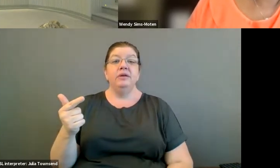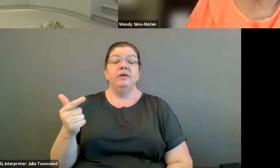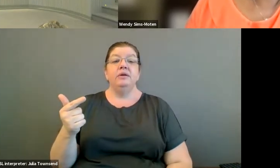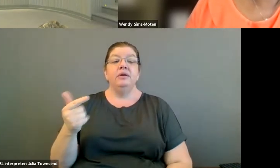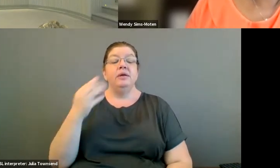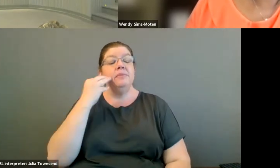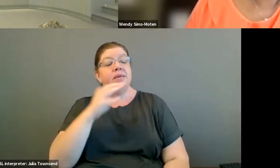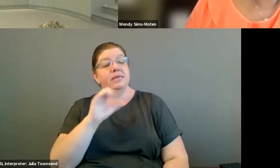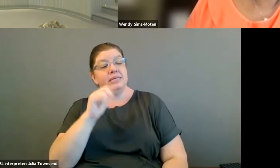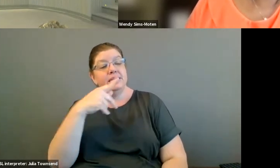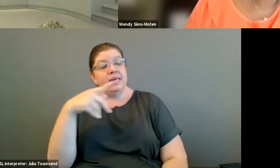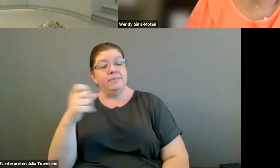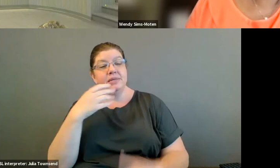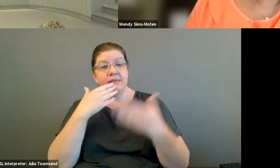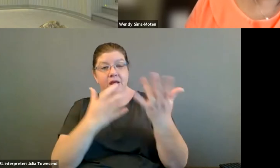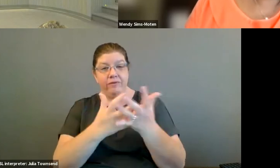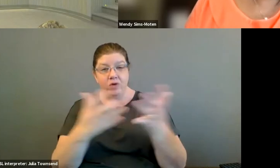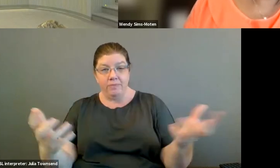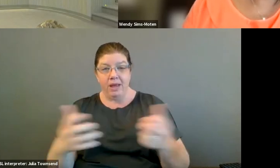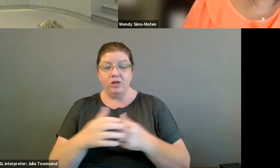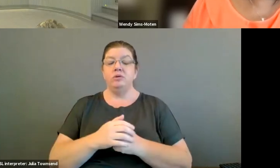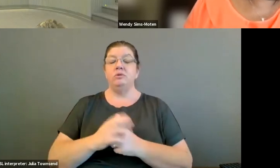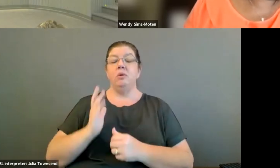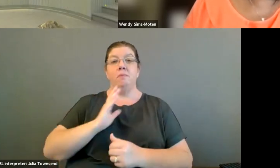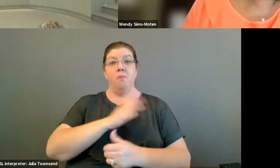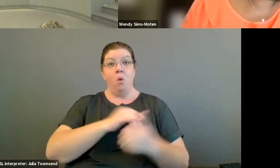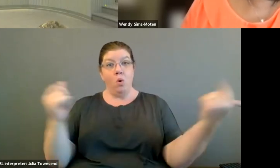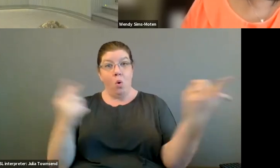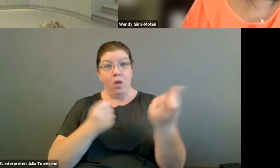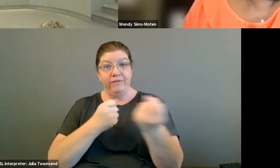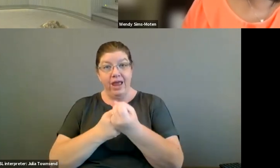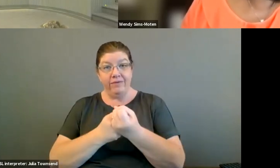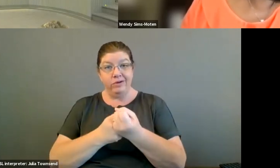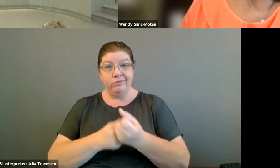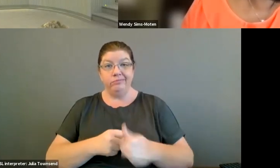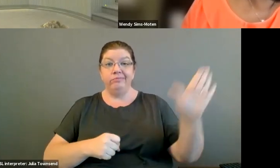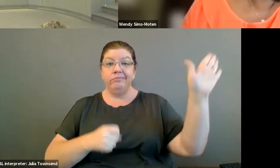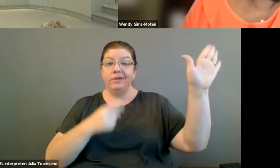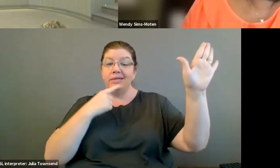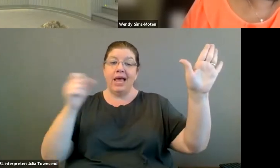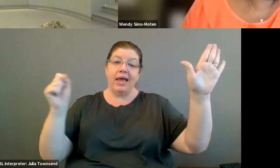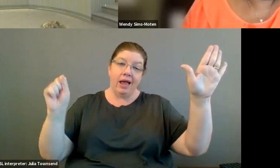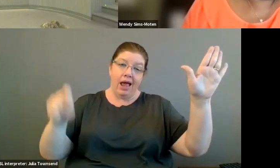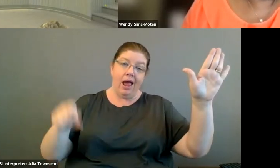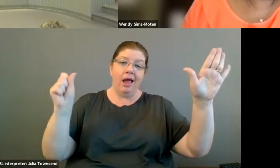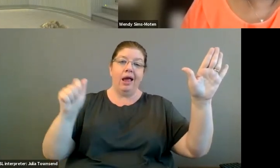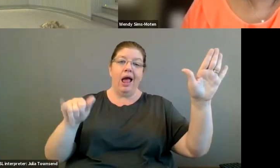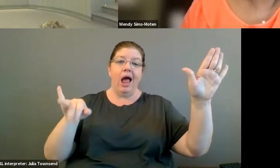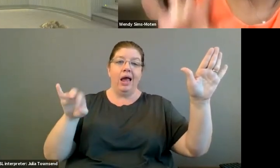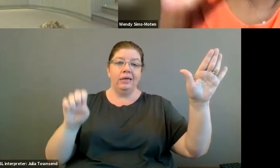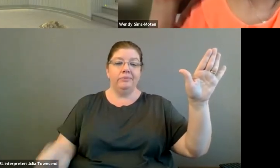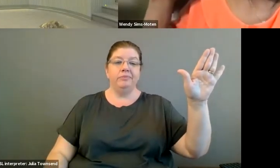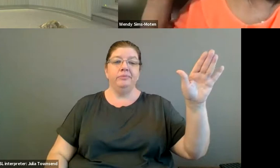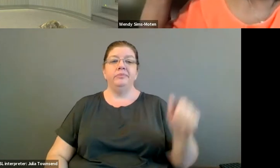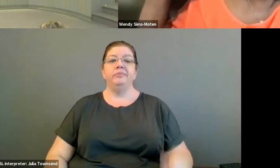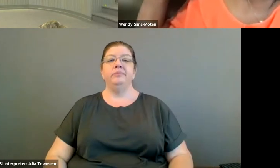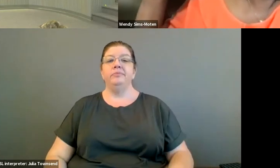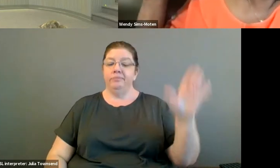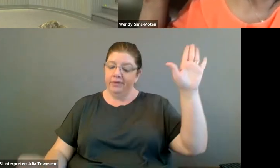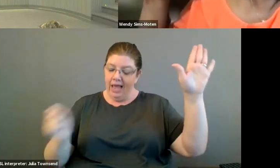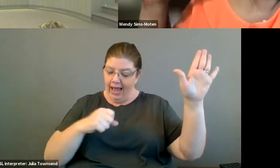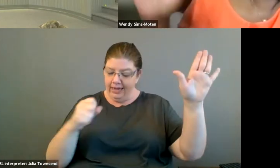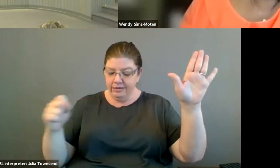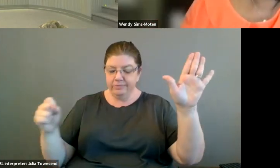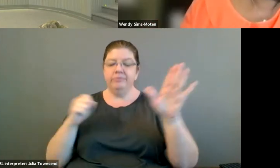Ms. Capps, thank you very much. Board members, all in favor, please signify by raising your hand and saying aye. Aye. Aye.